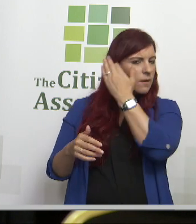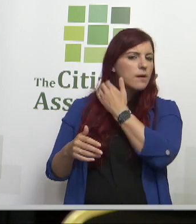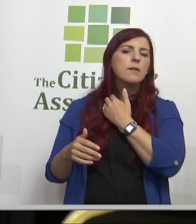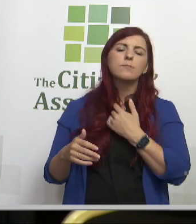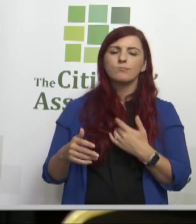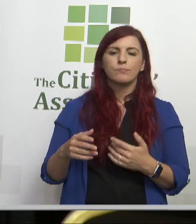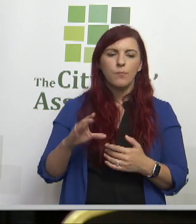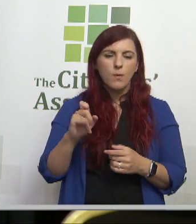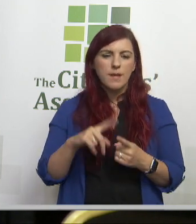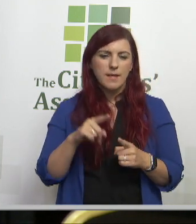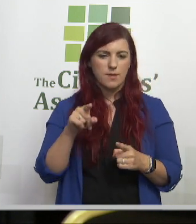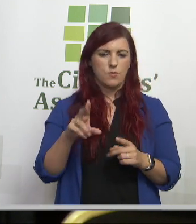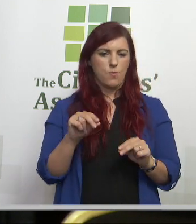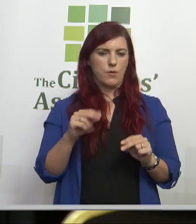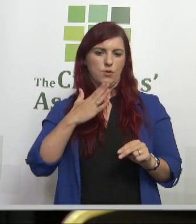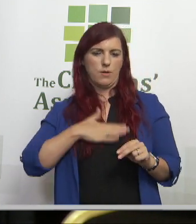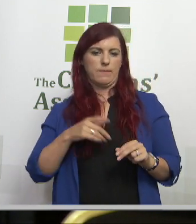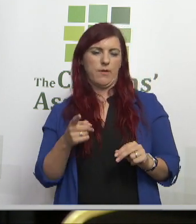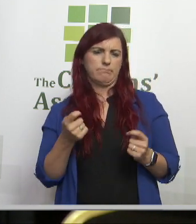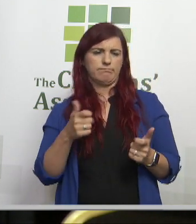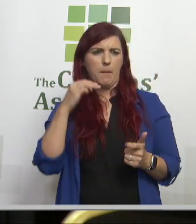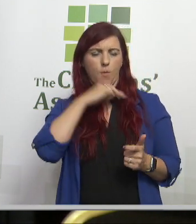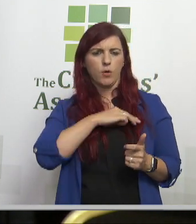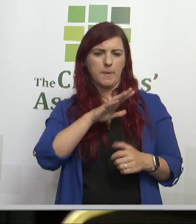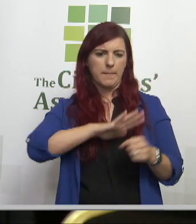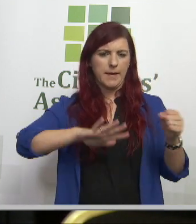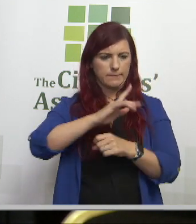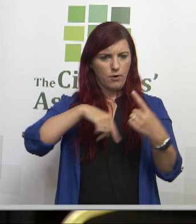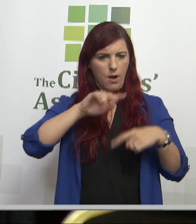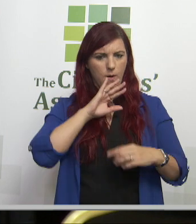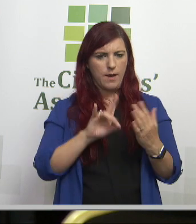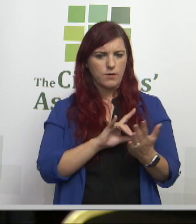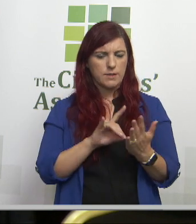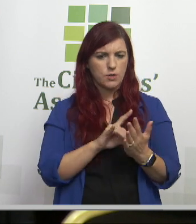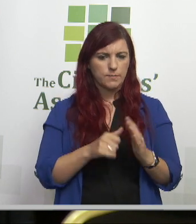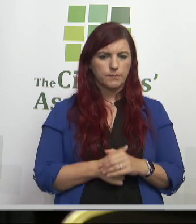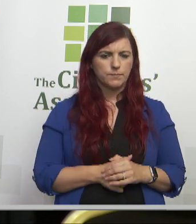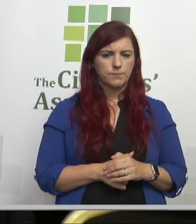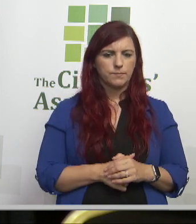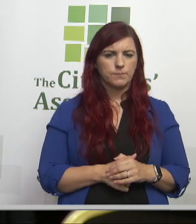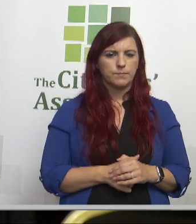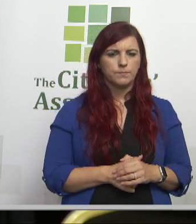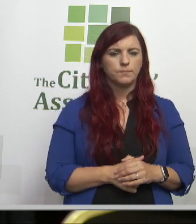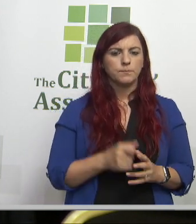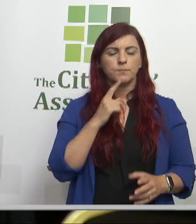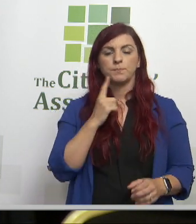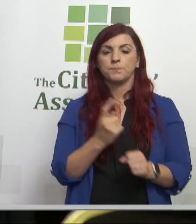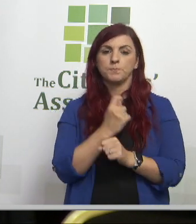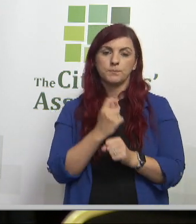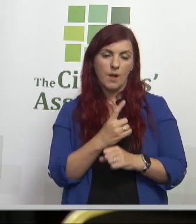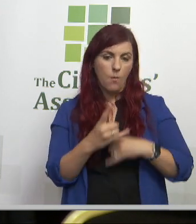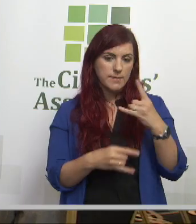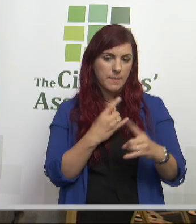these wetlands. They're just a very important place for our heritage. But likewise, what's happening to them in